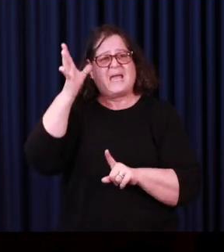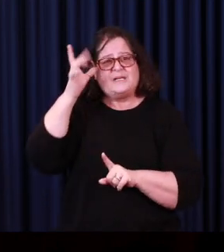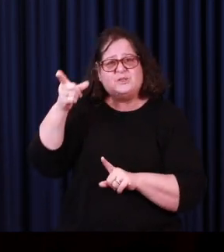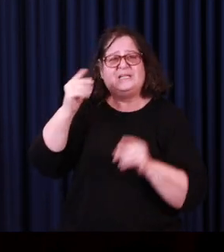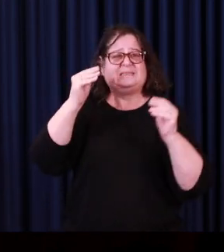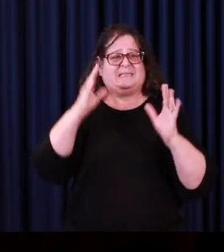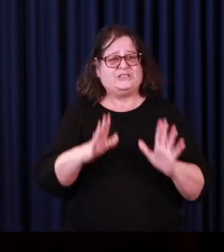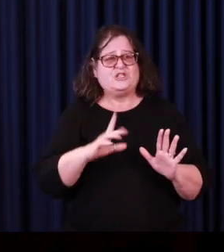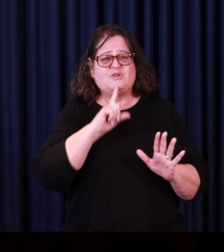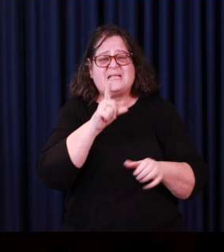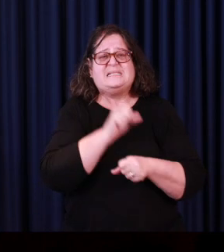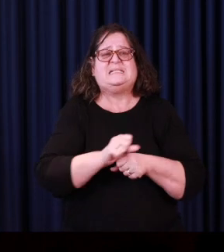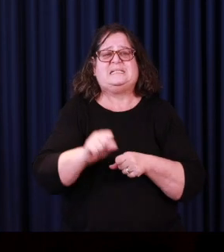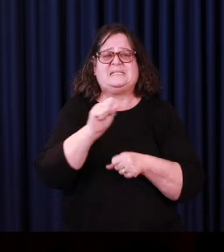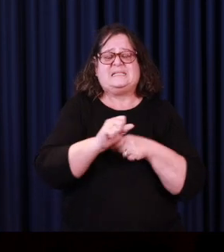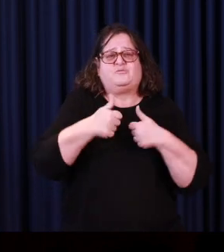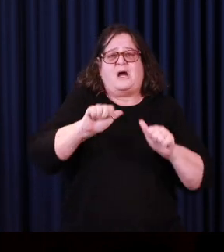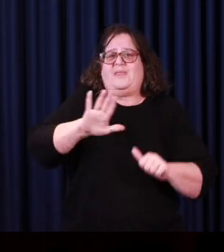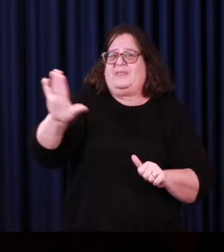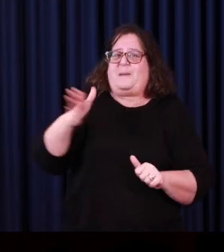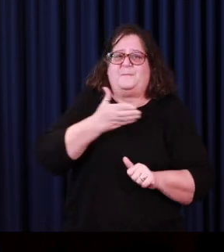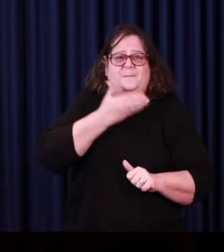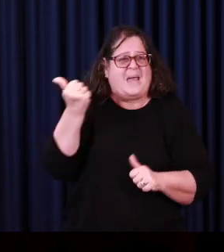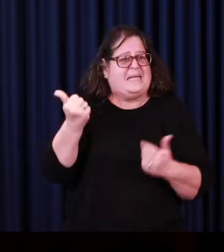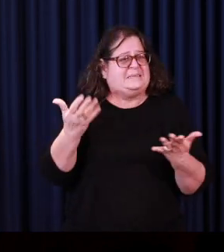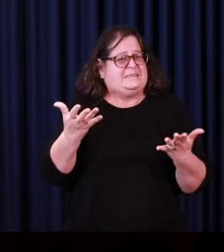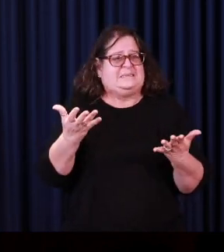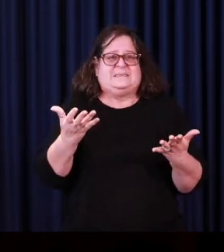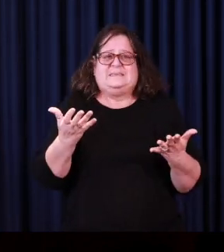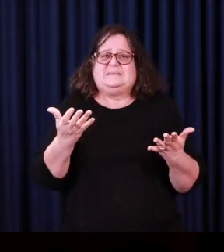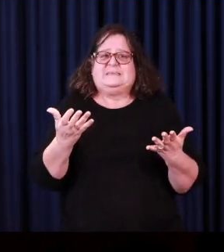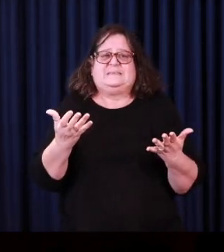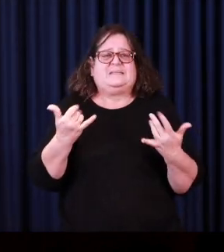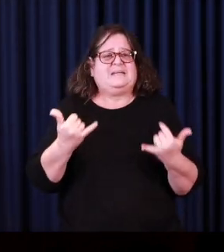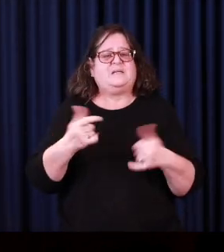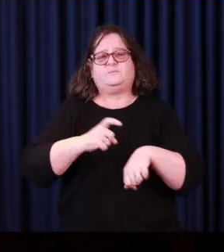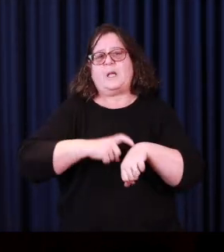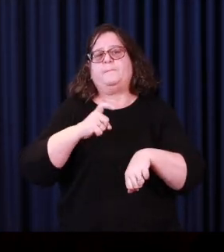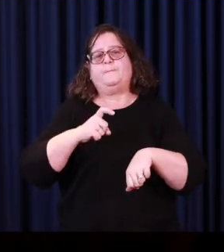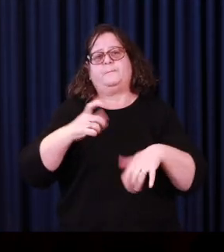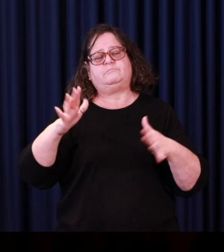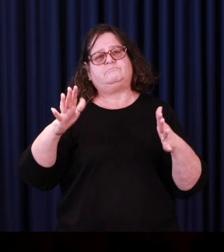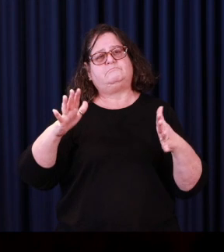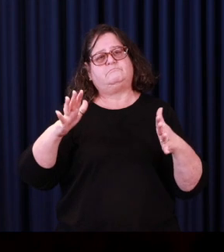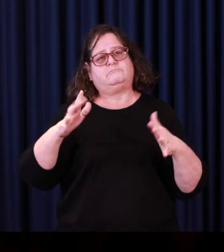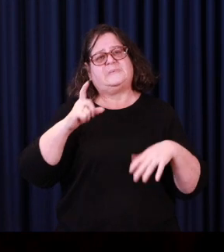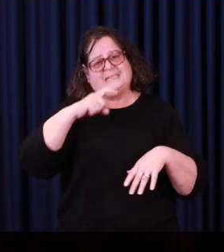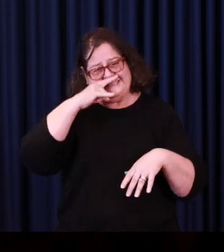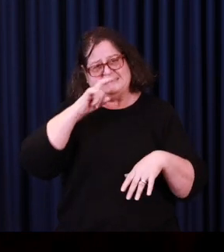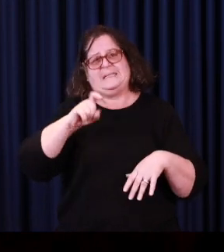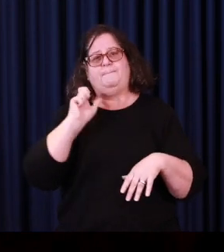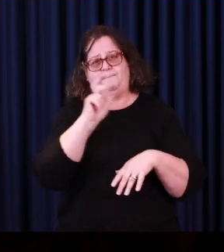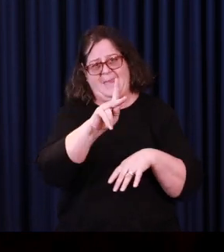their resourceful best. But it's time to get our students back where they